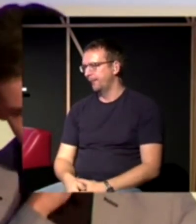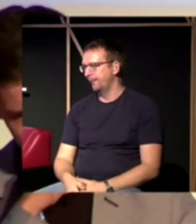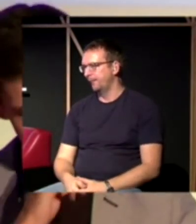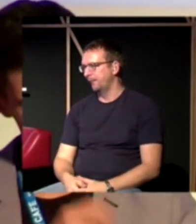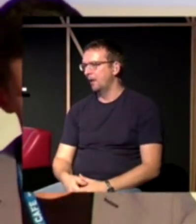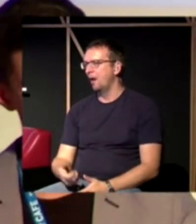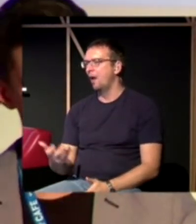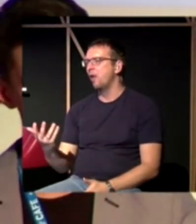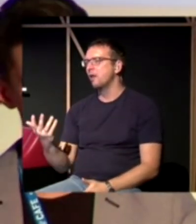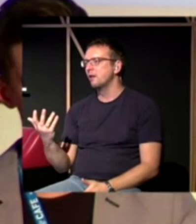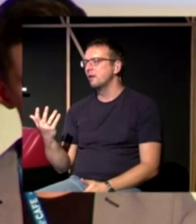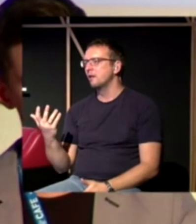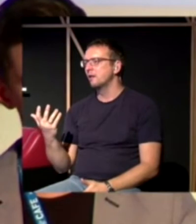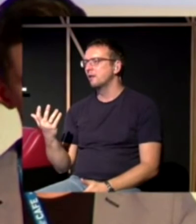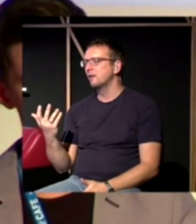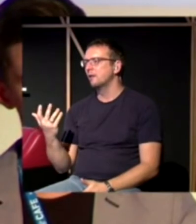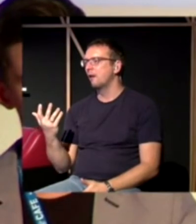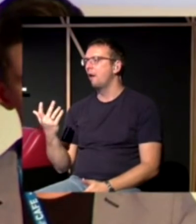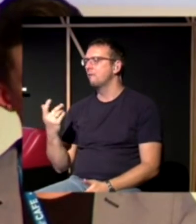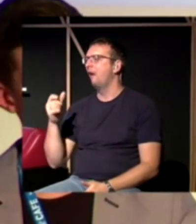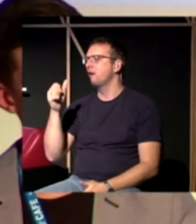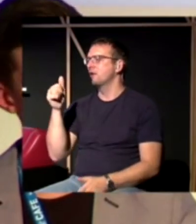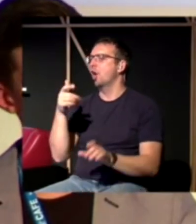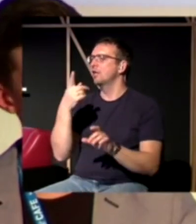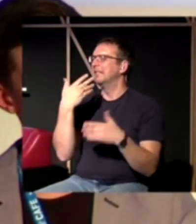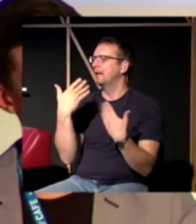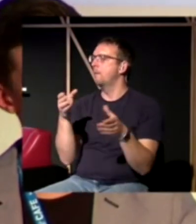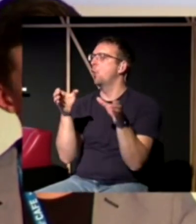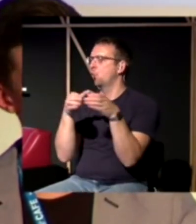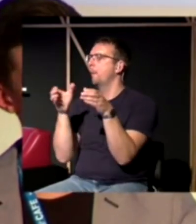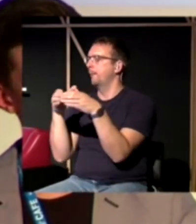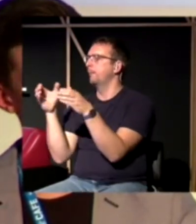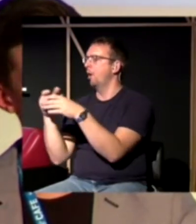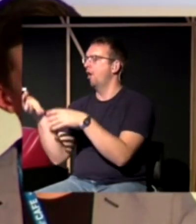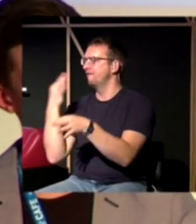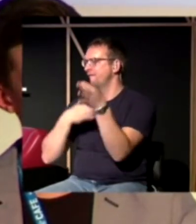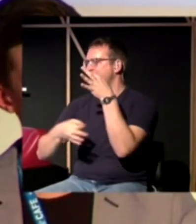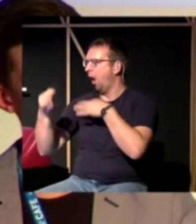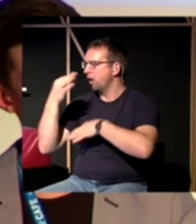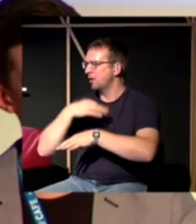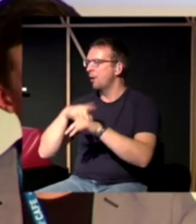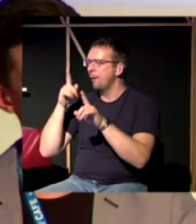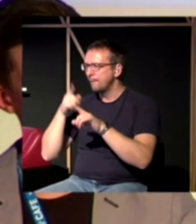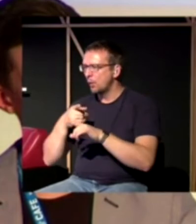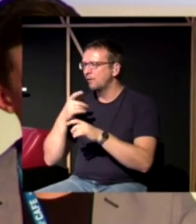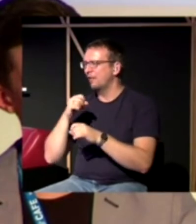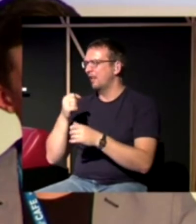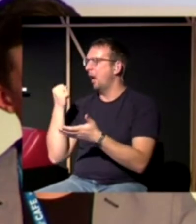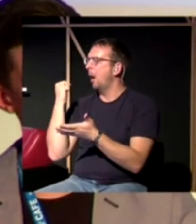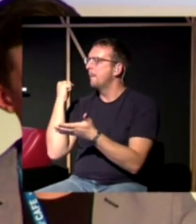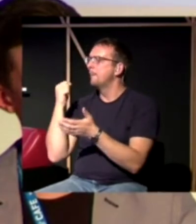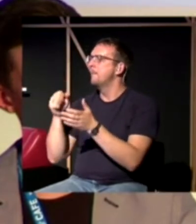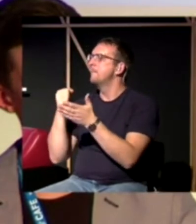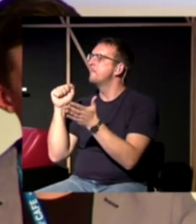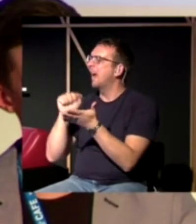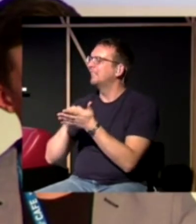the least of your worries. I'm trying to give you somebody that can commentate for somebody who's visually impaired. I'm trying to give you a volunteer.